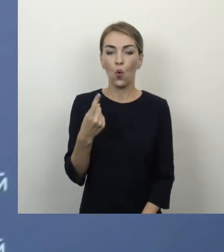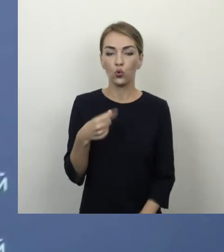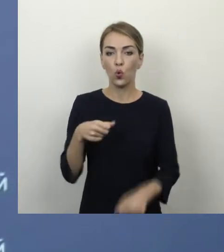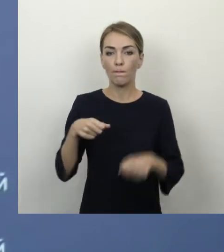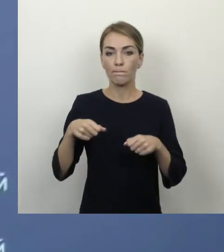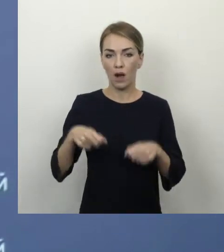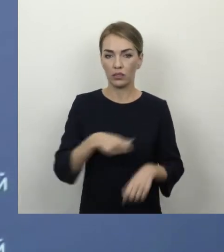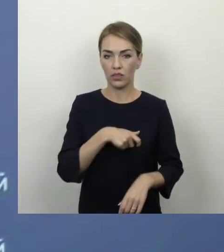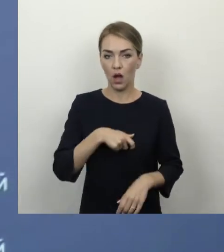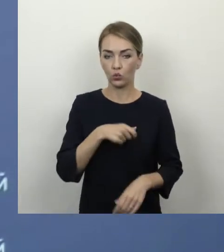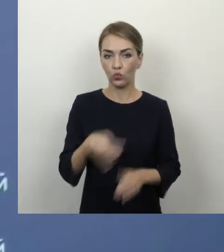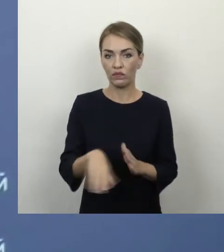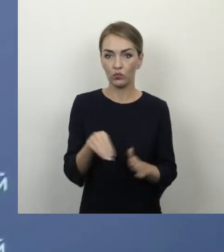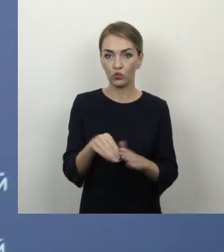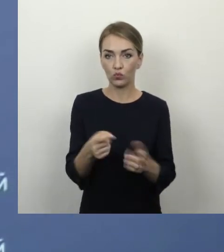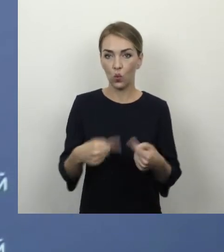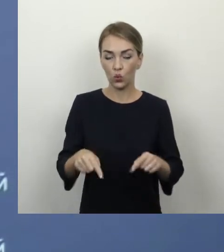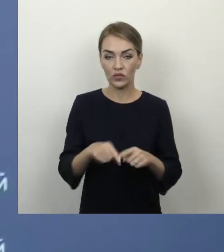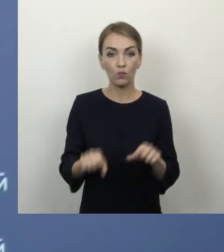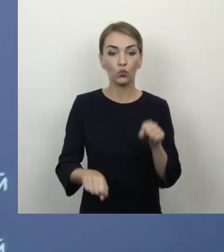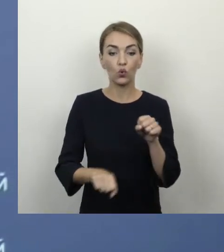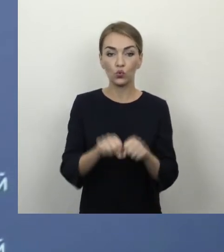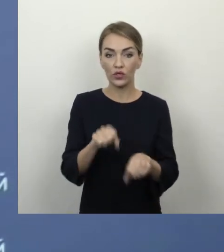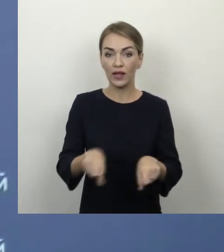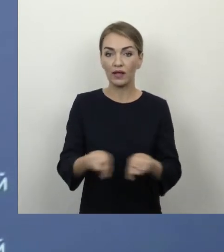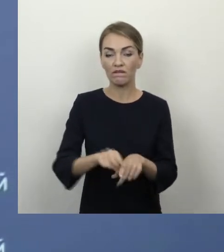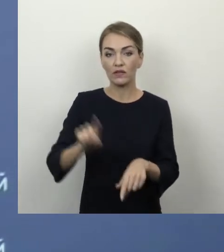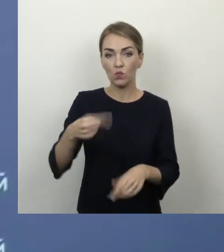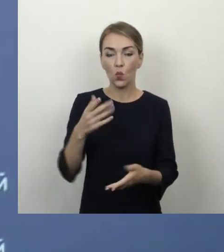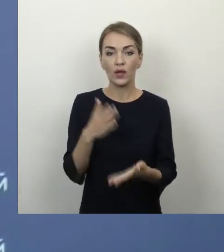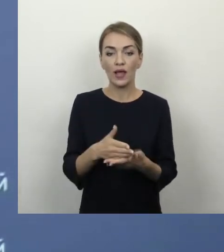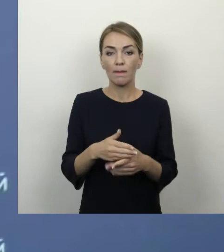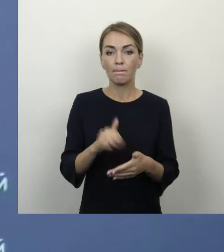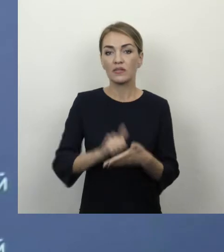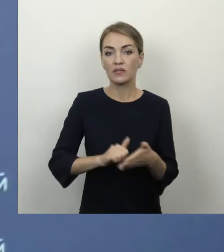of registration of a candidate at the